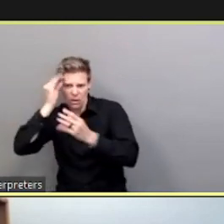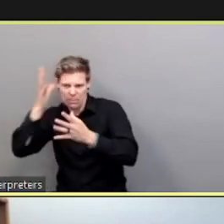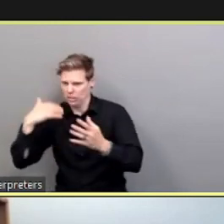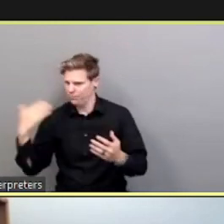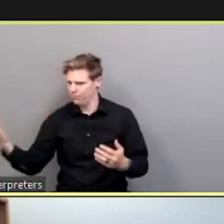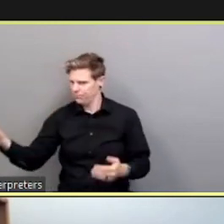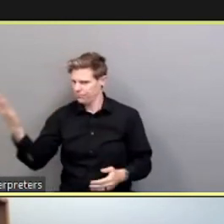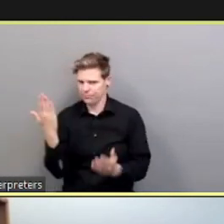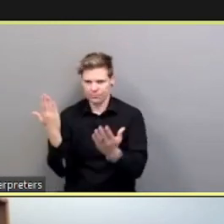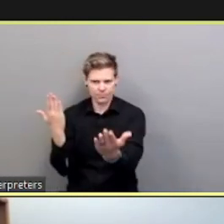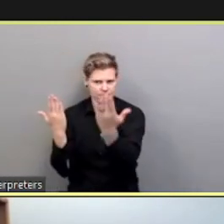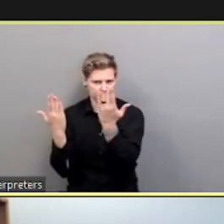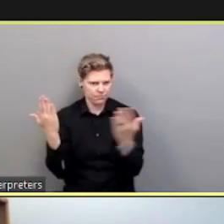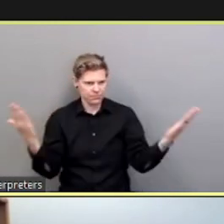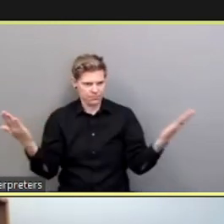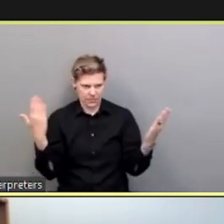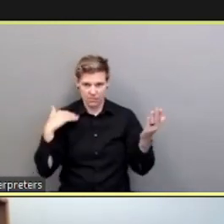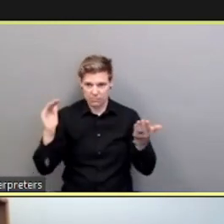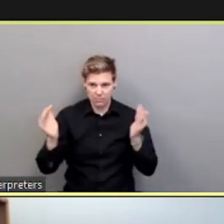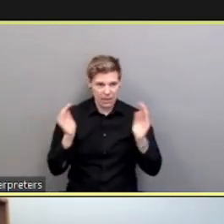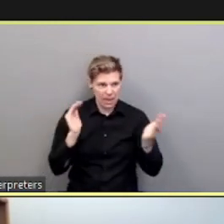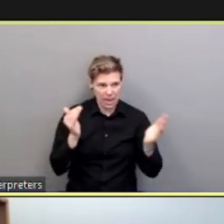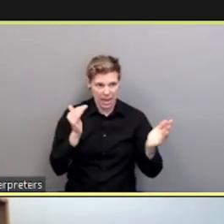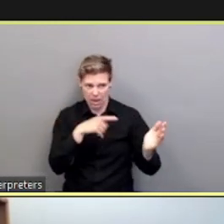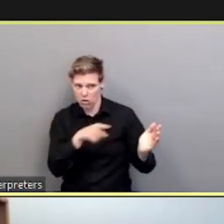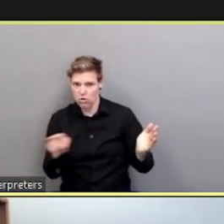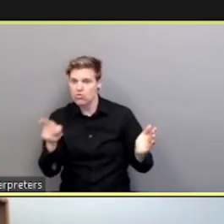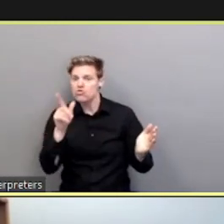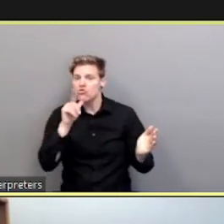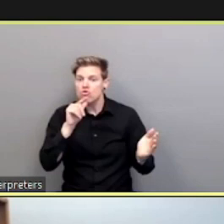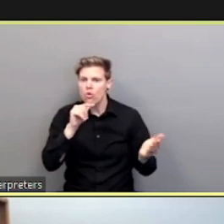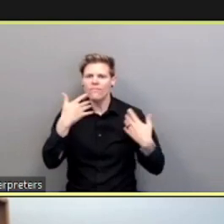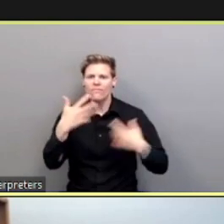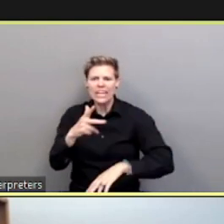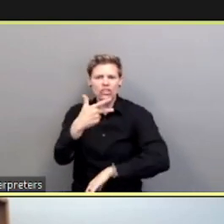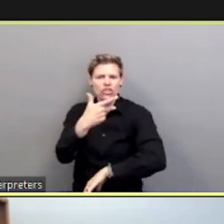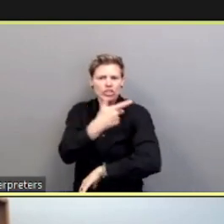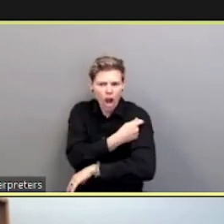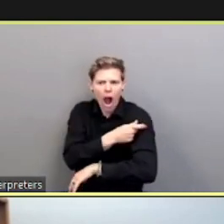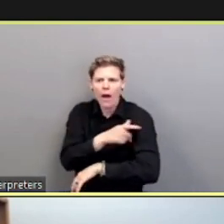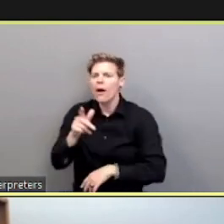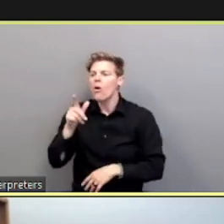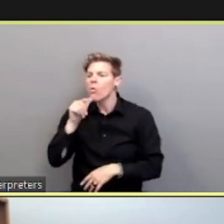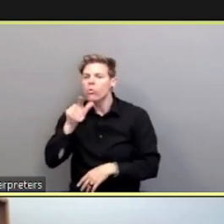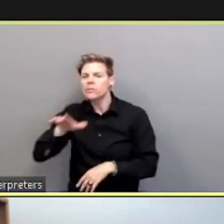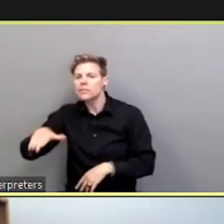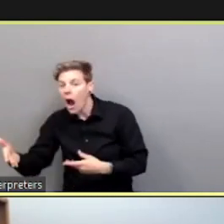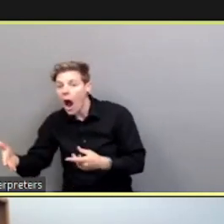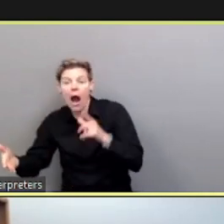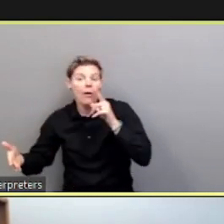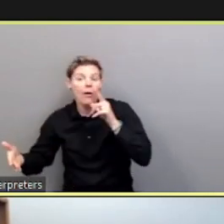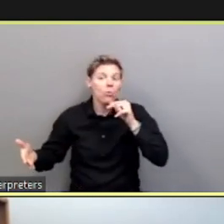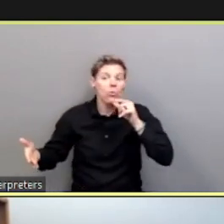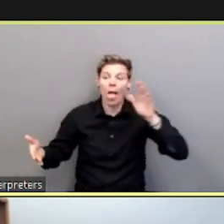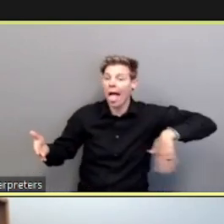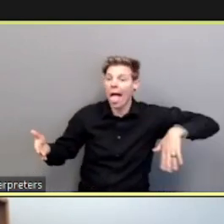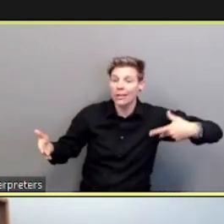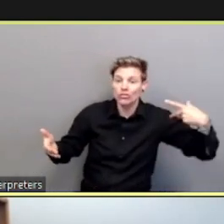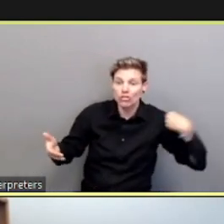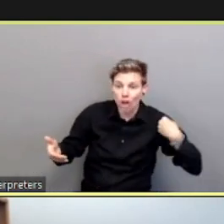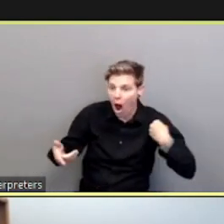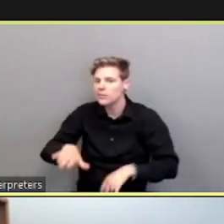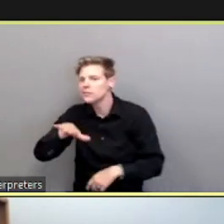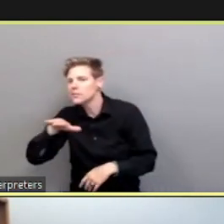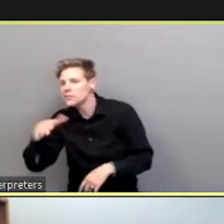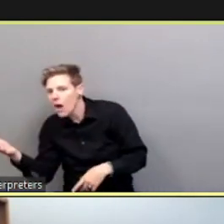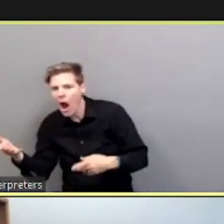we match that data with our vaccine registry data. So this slide is showing the proportion of